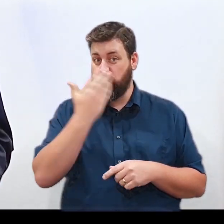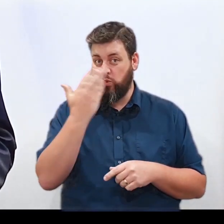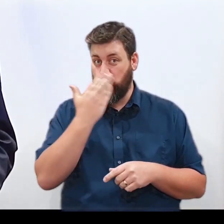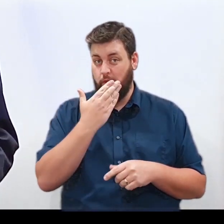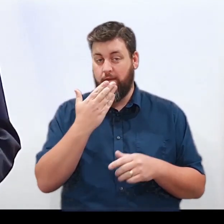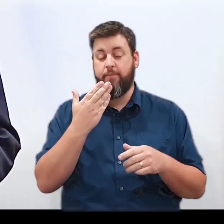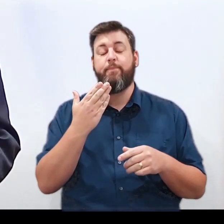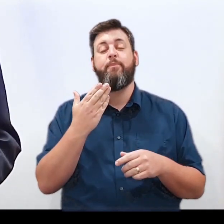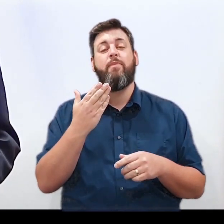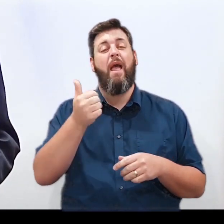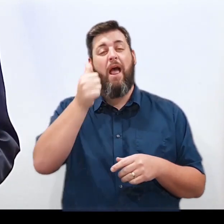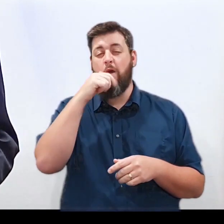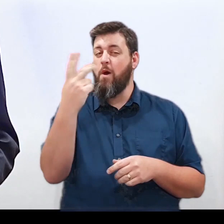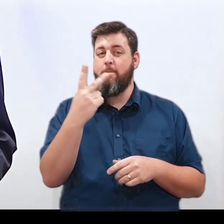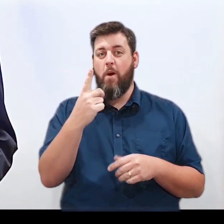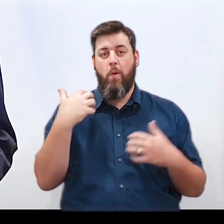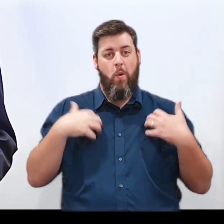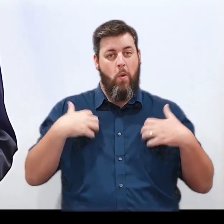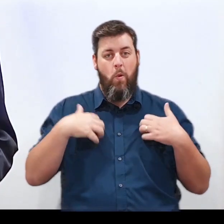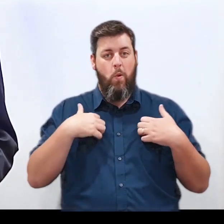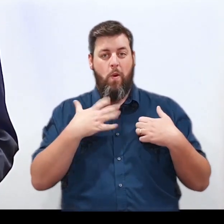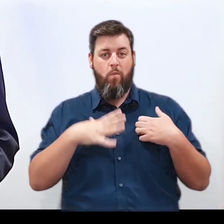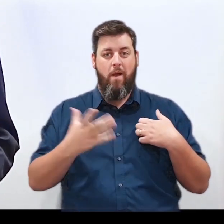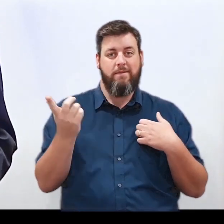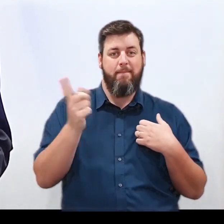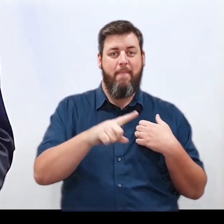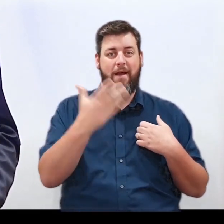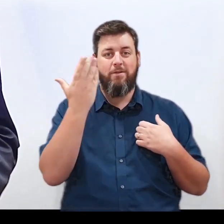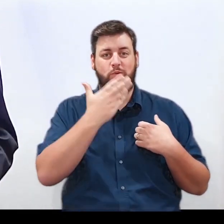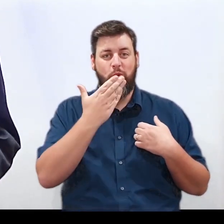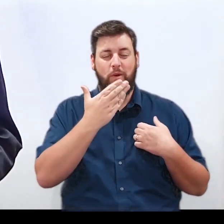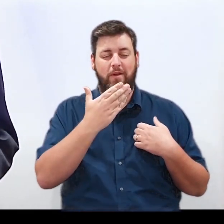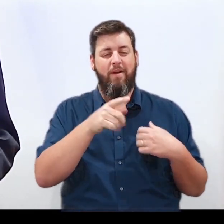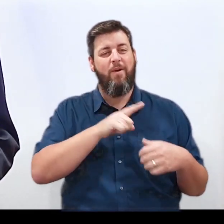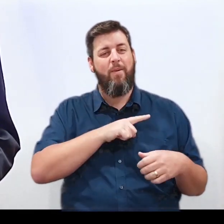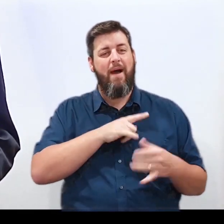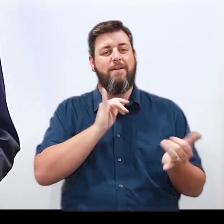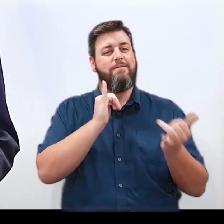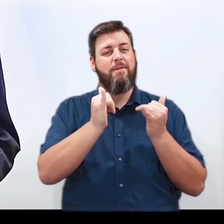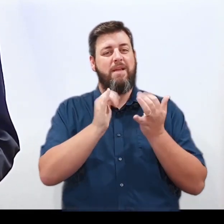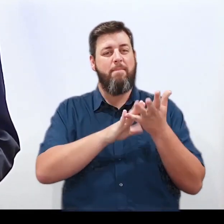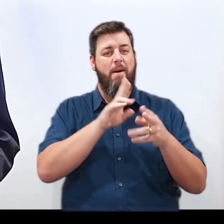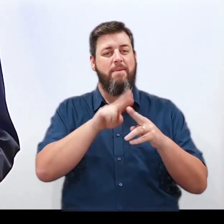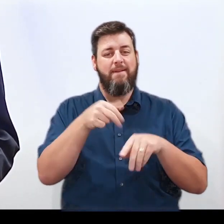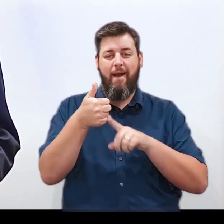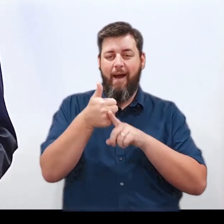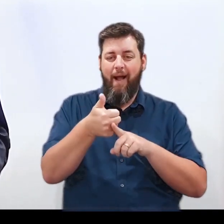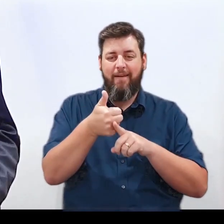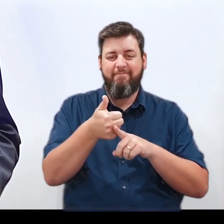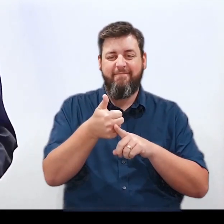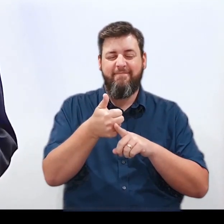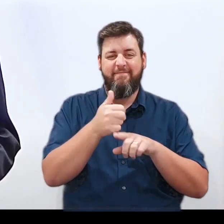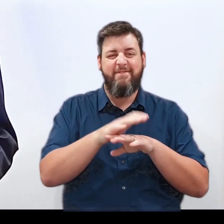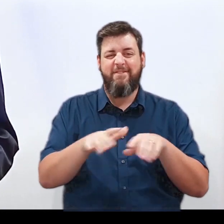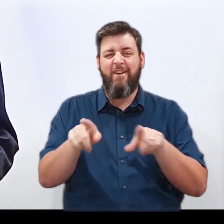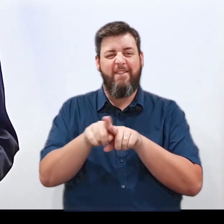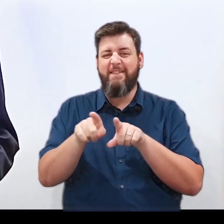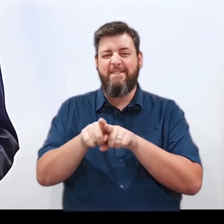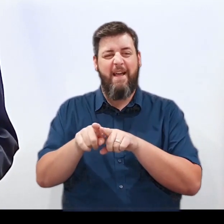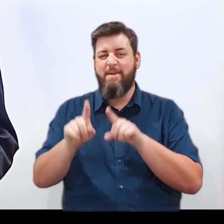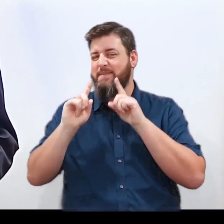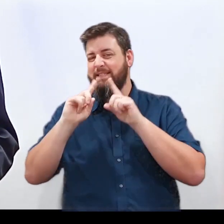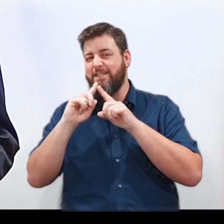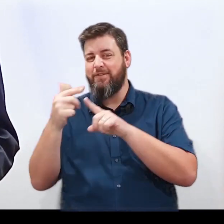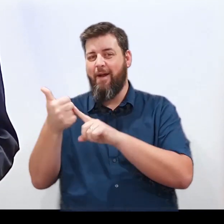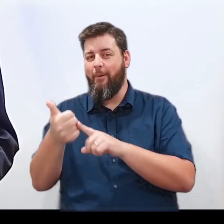and I know that they can't wait to get back to school. Sometimes mum and dad helping them out is not as good as having